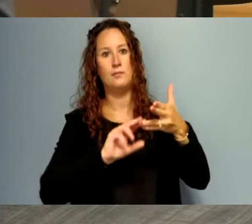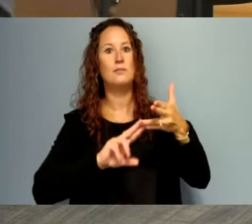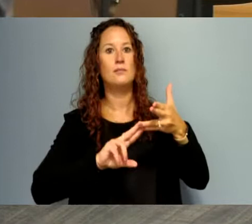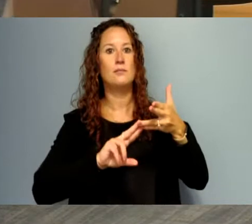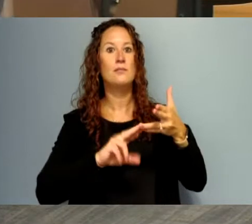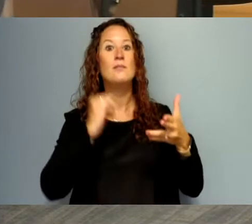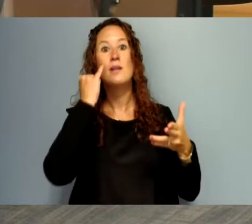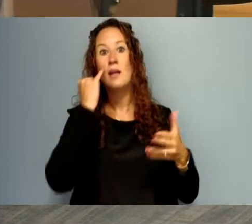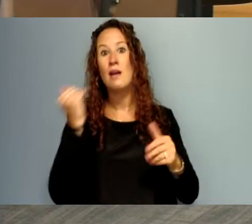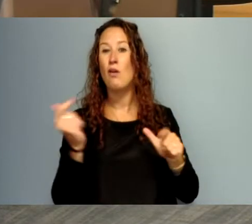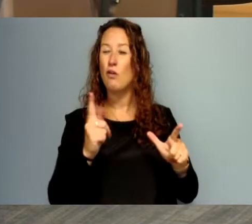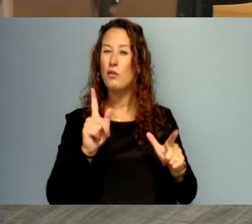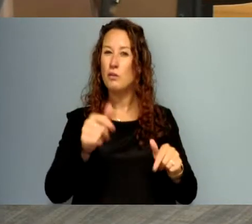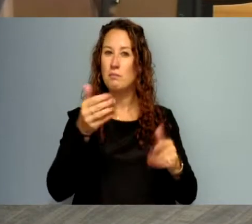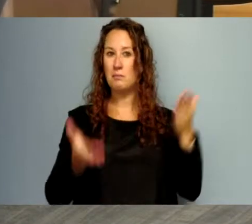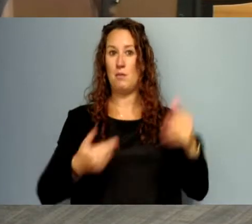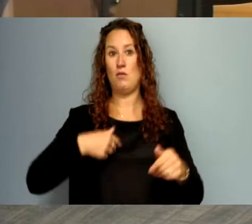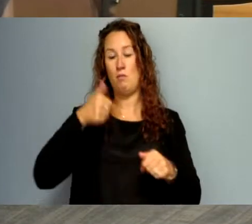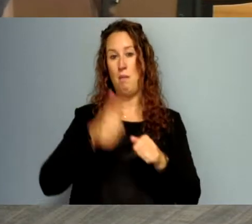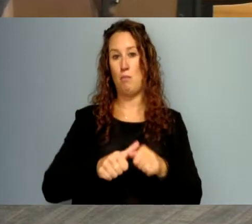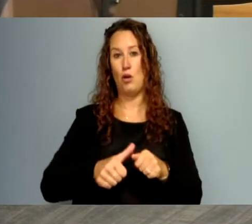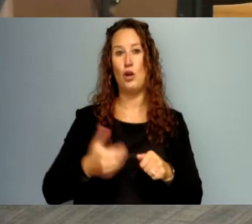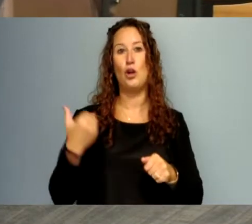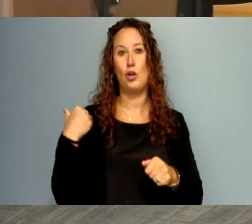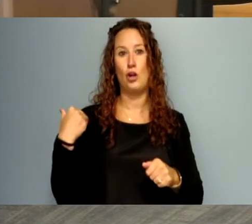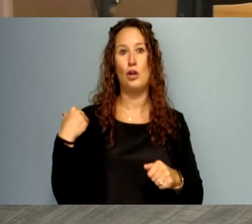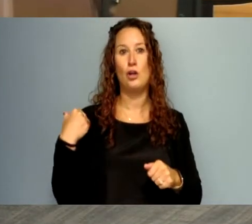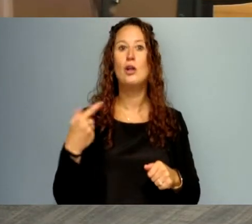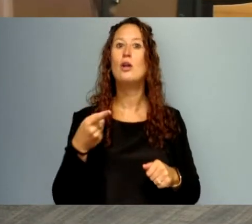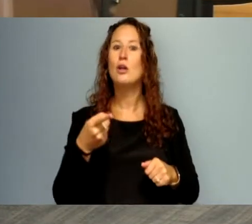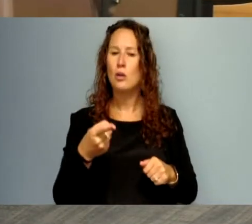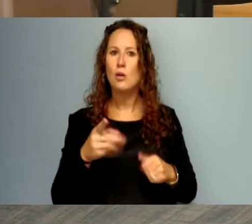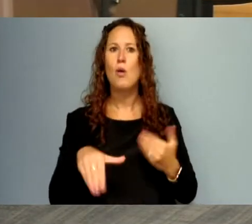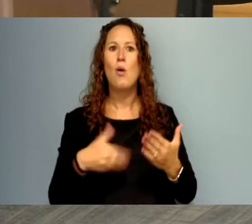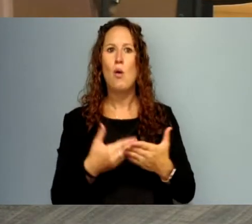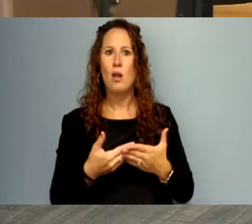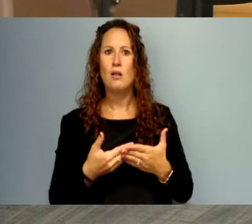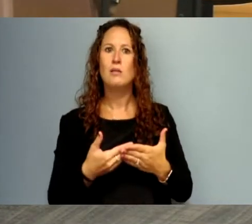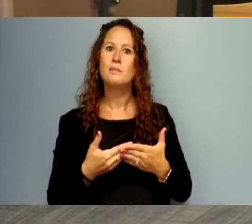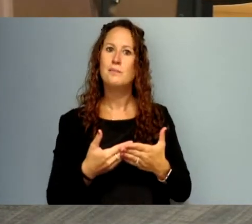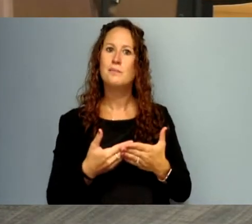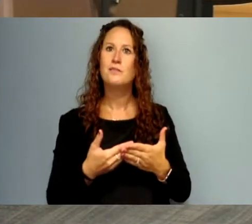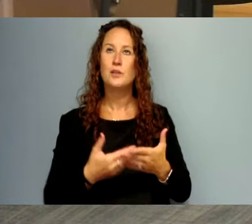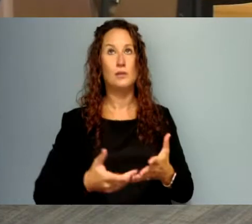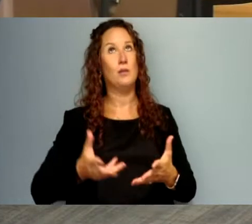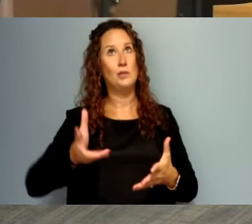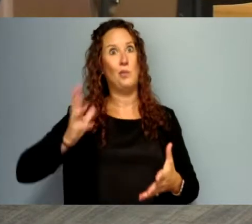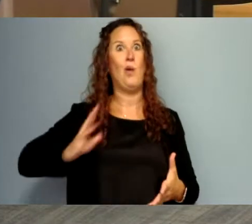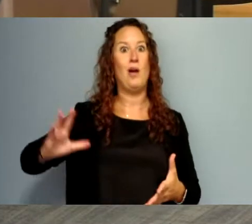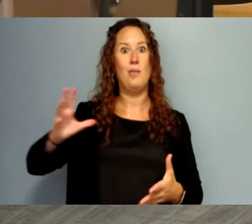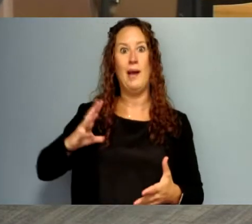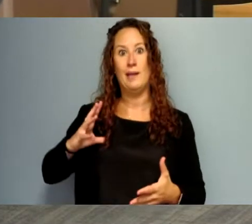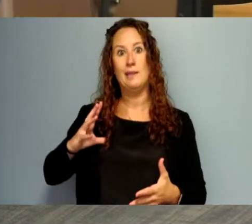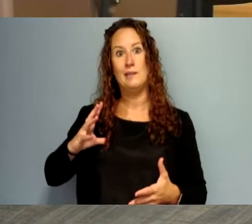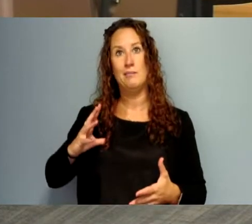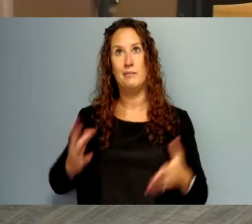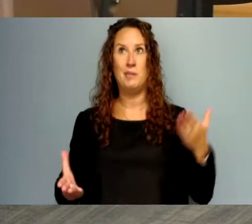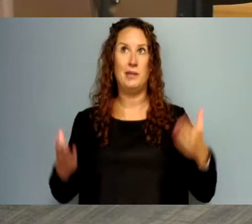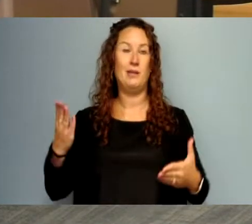you all will recall, you all gave me the grace, this is a while back, but within probably the